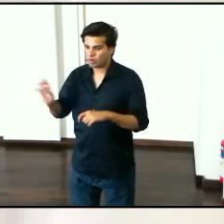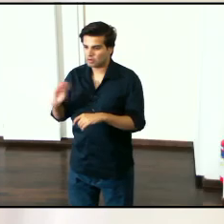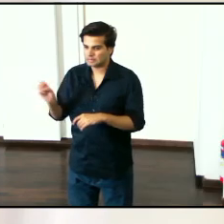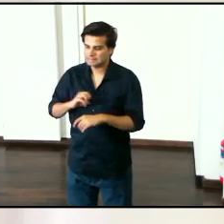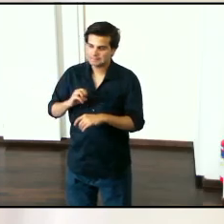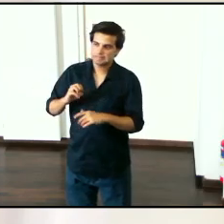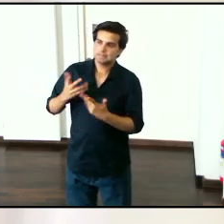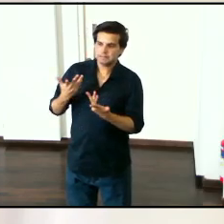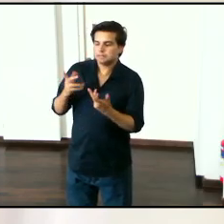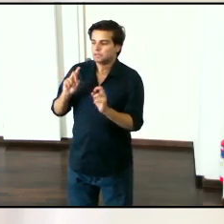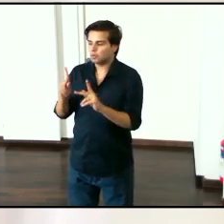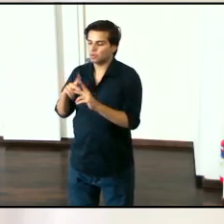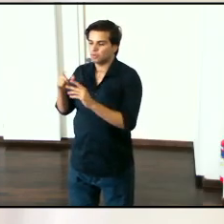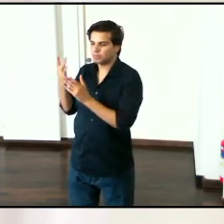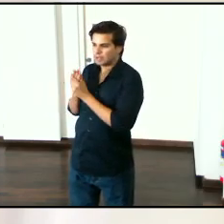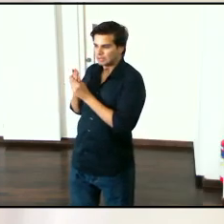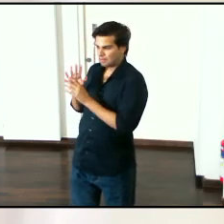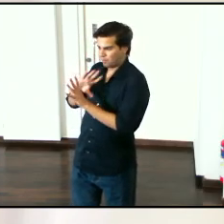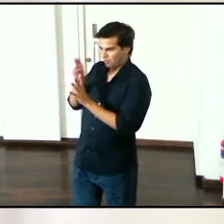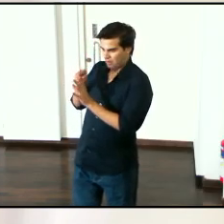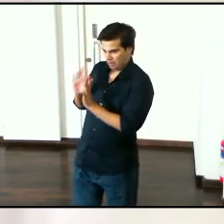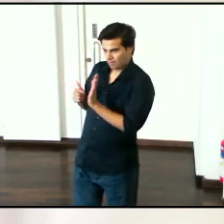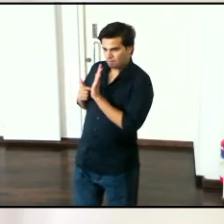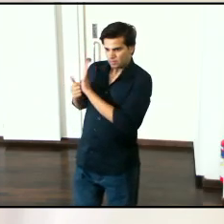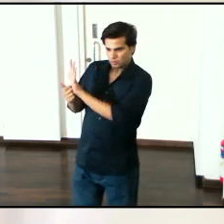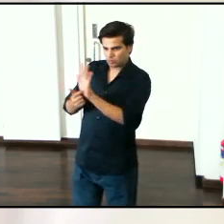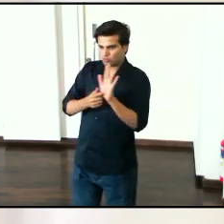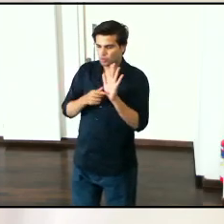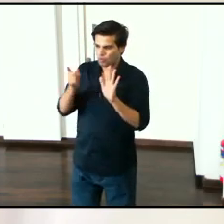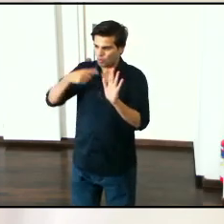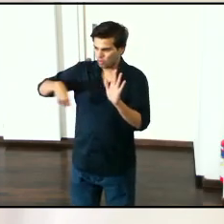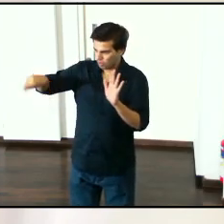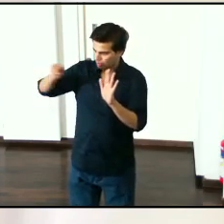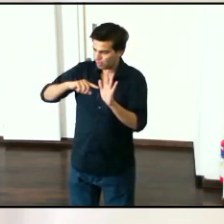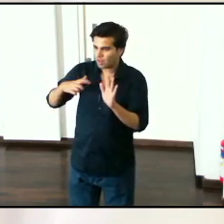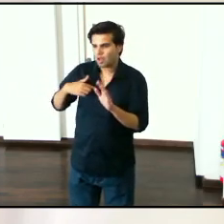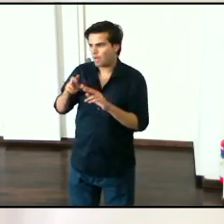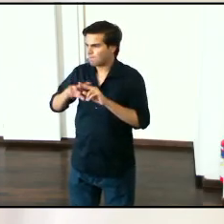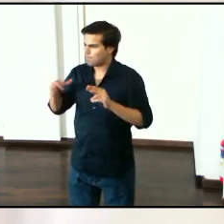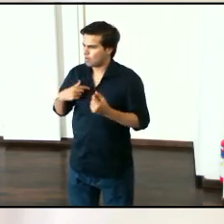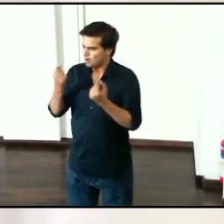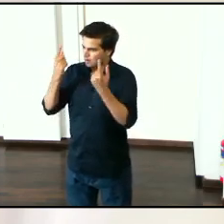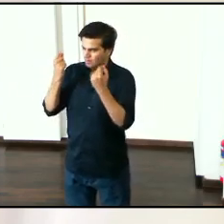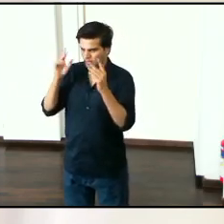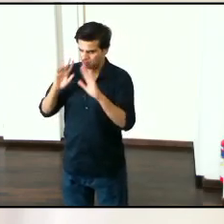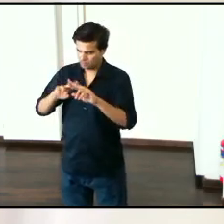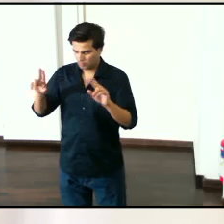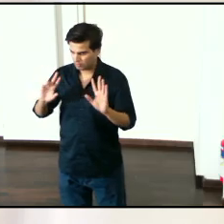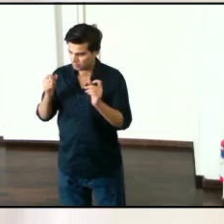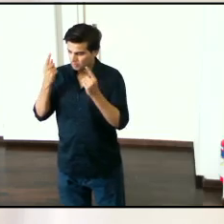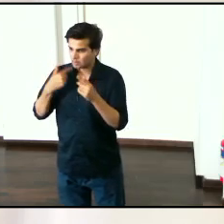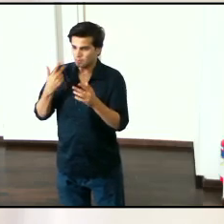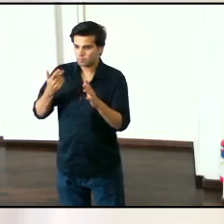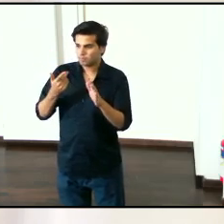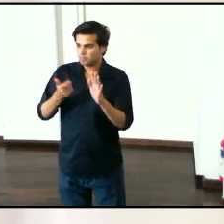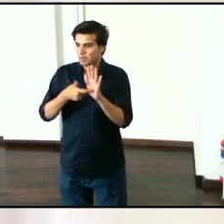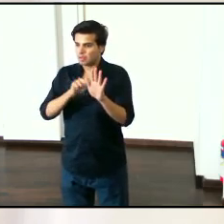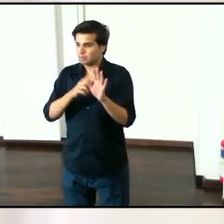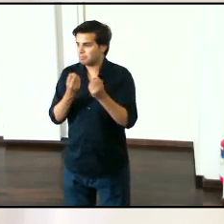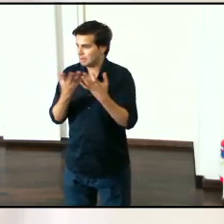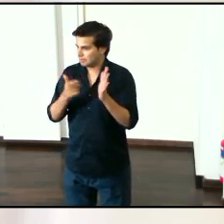work with this material. So and I can completely understand the kinds of absences there